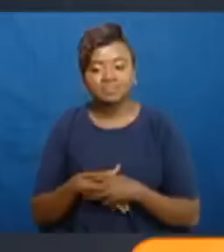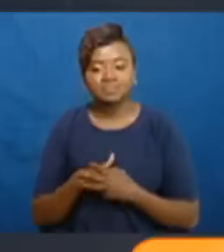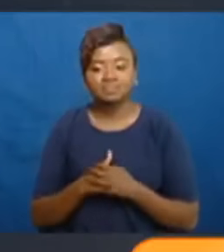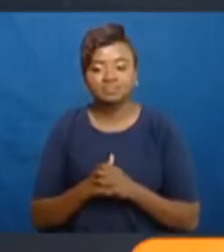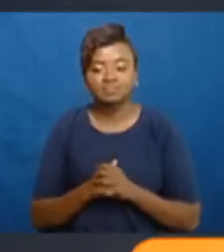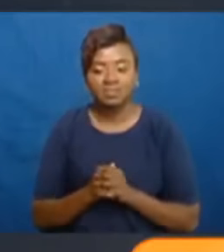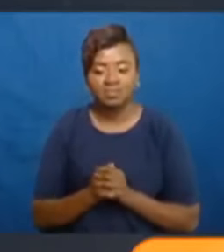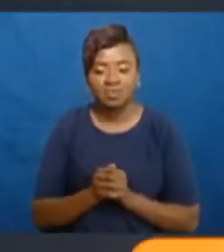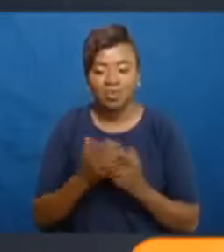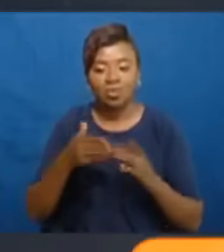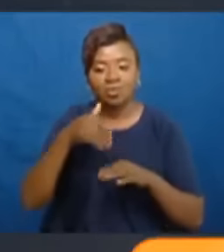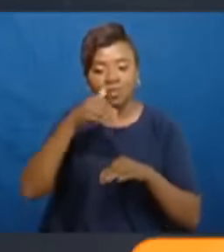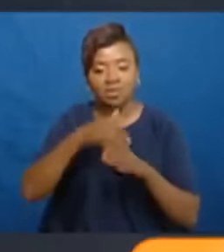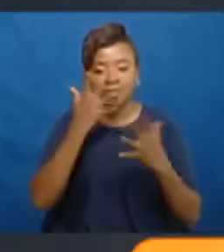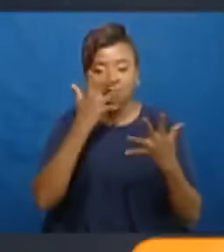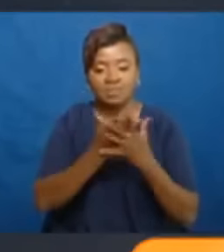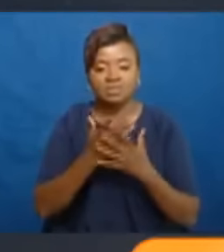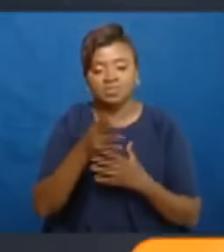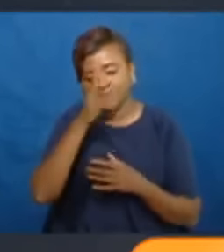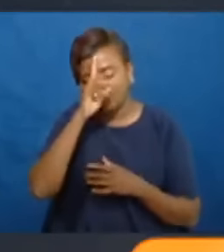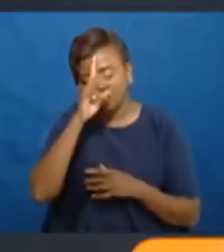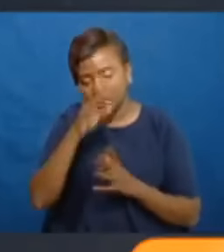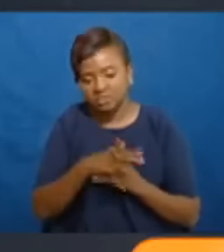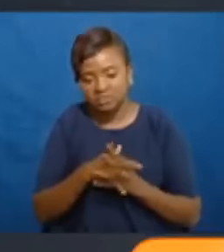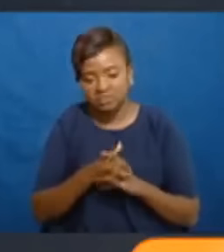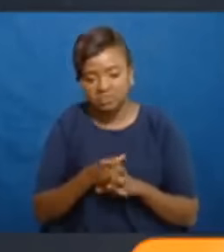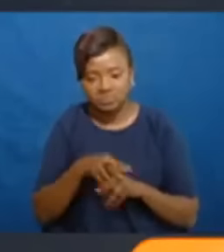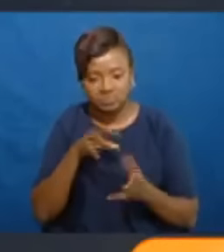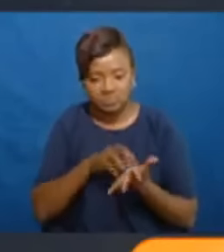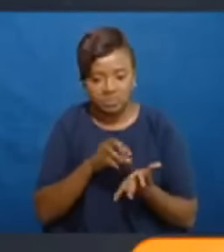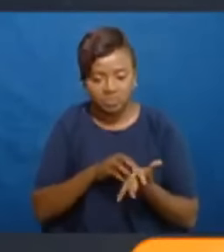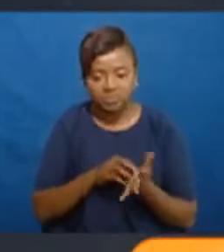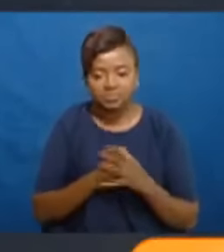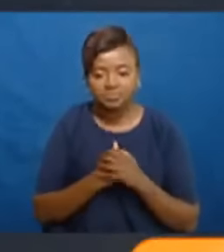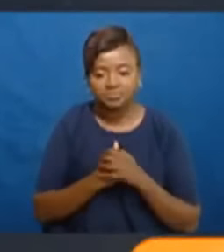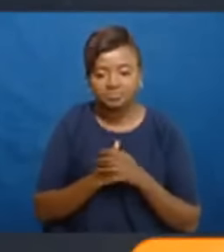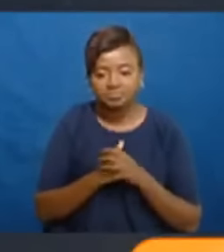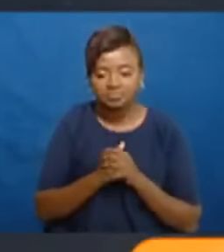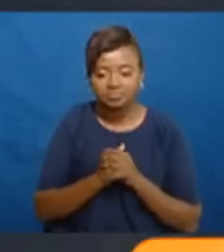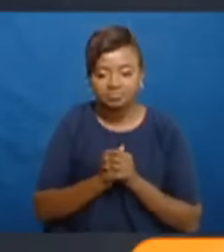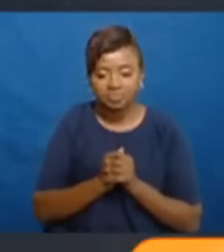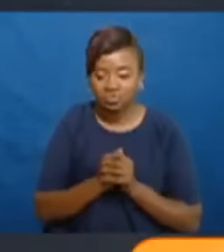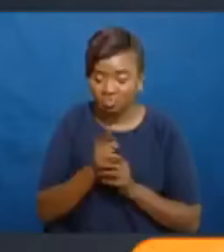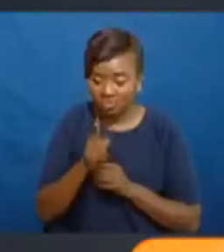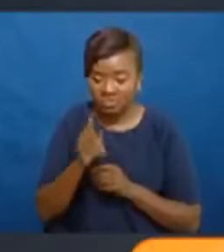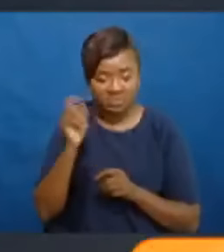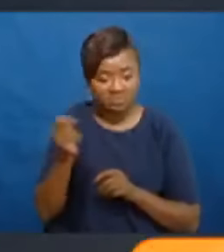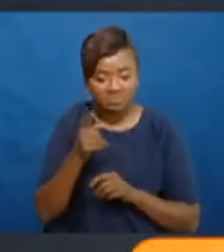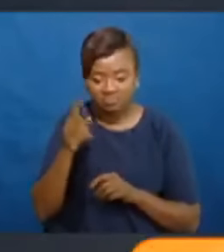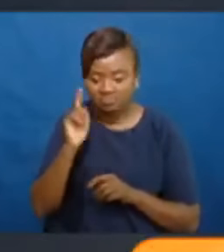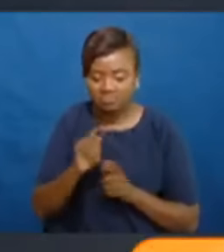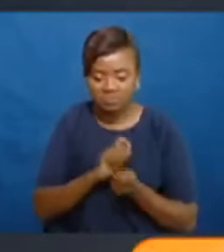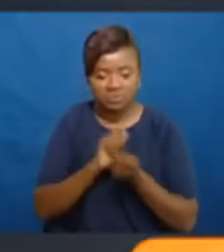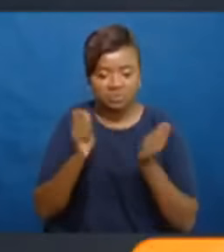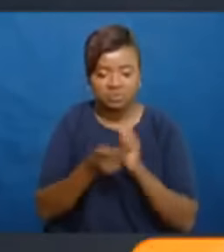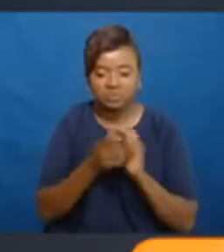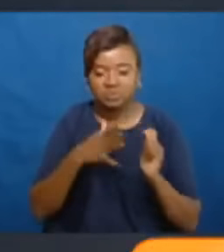cells. Overall, we must reflect on what the month must change forever about our